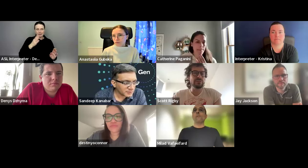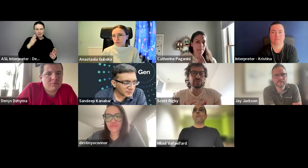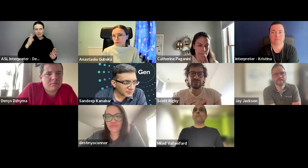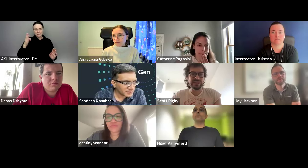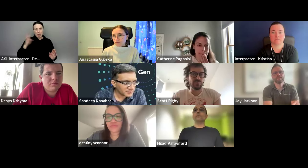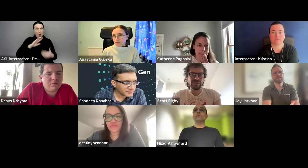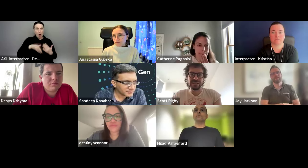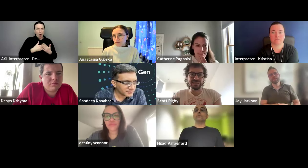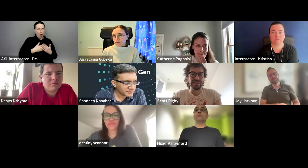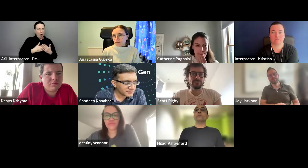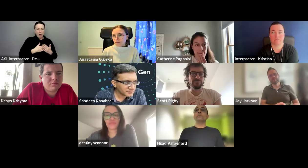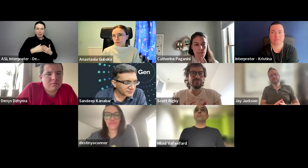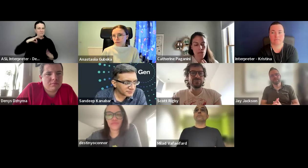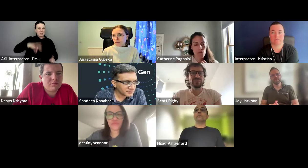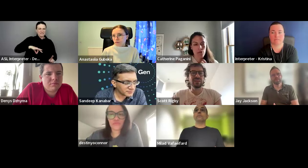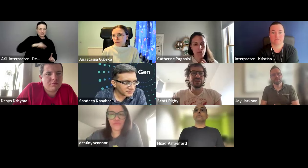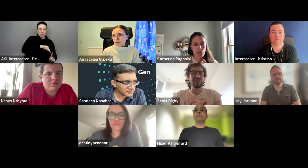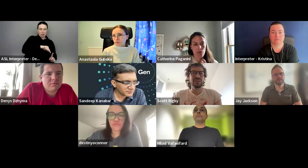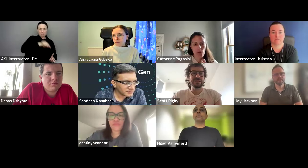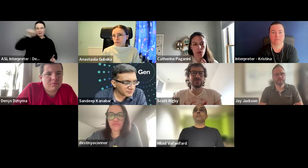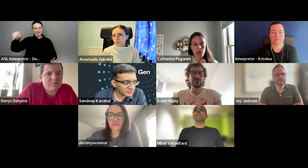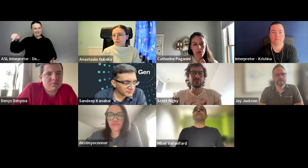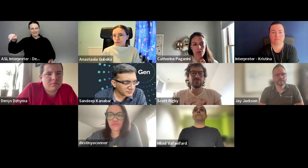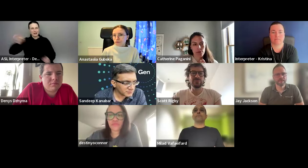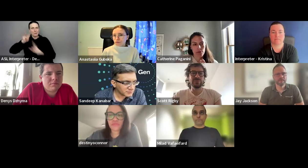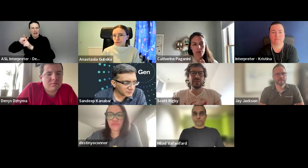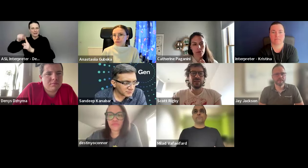was beneficial to me almost immediately.